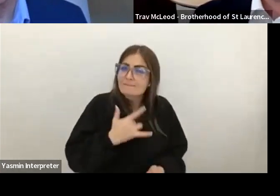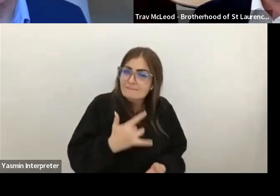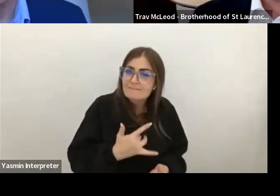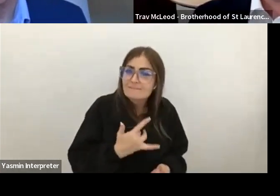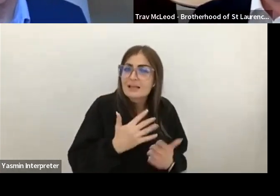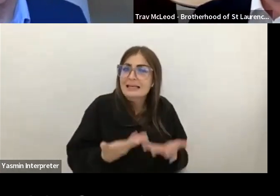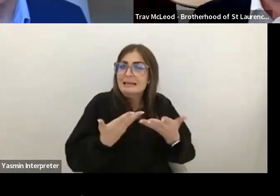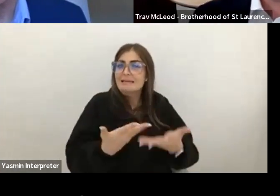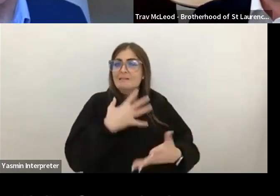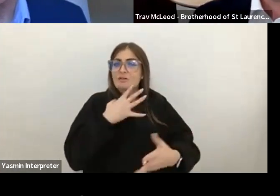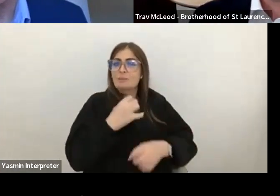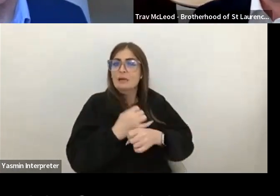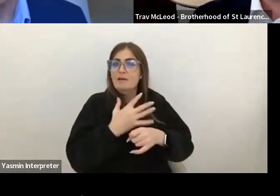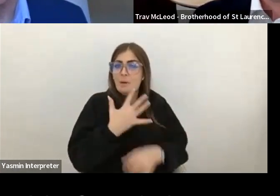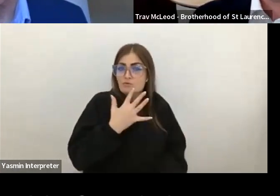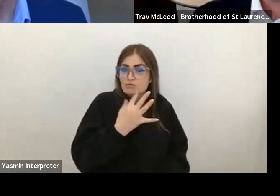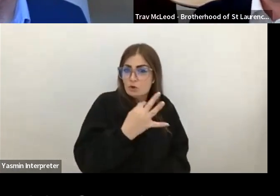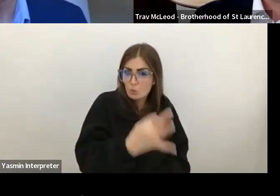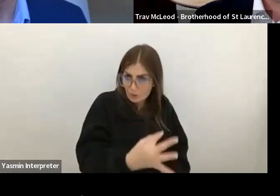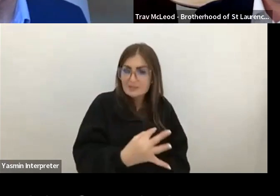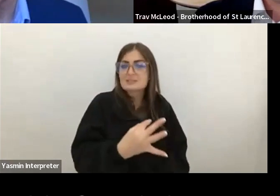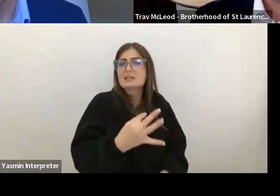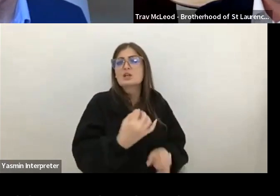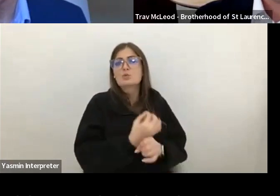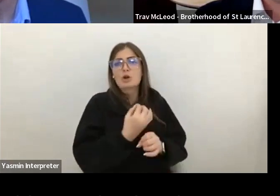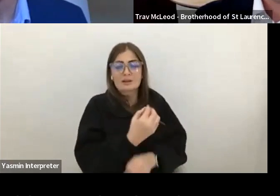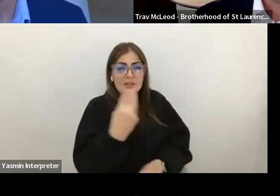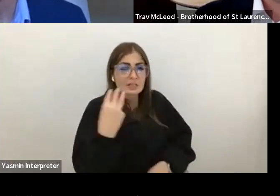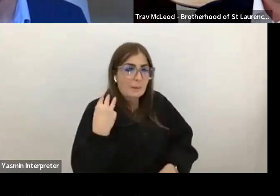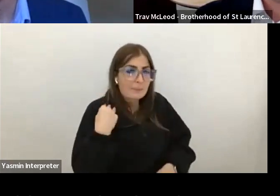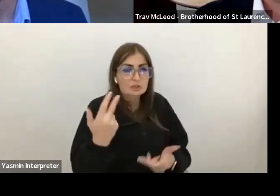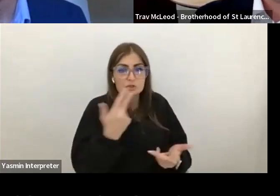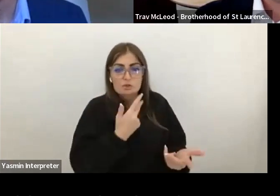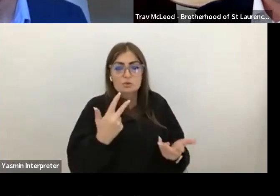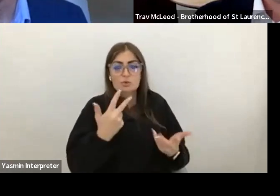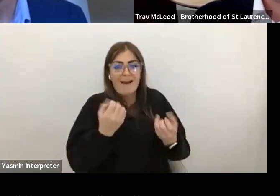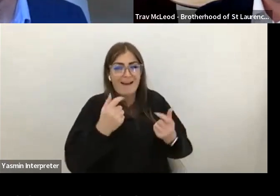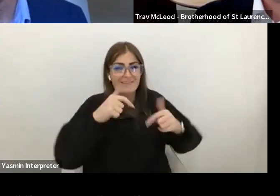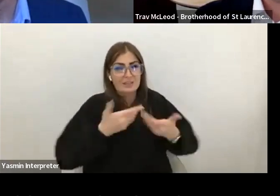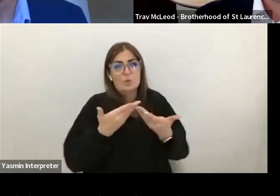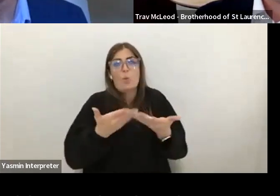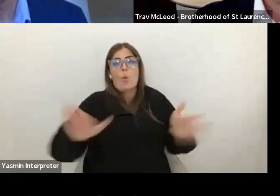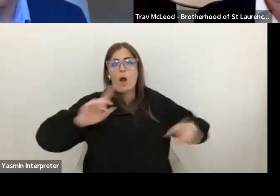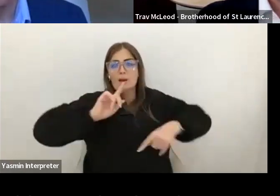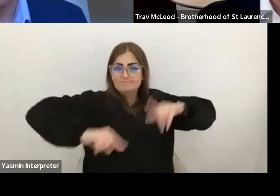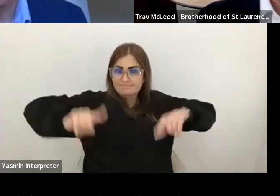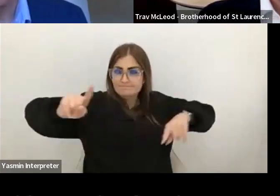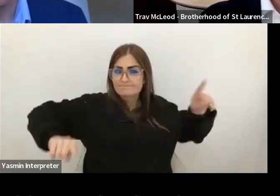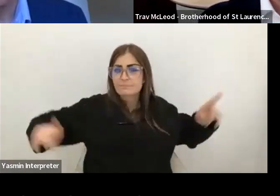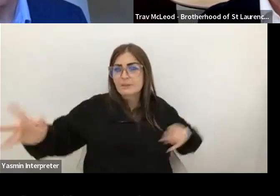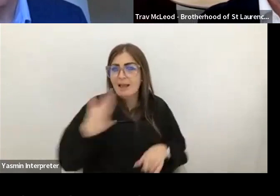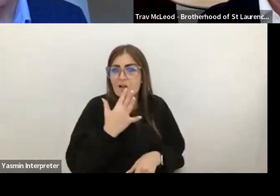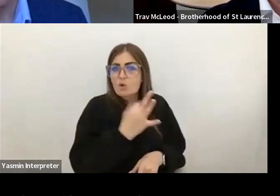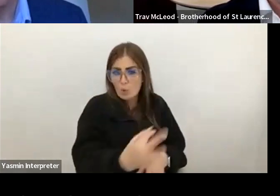the government requesting the Productivity Commission to conduct this very wide-ranging